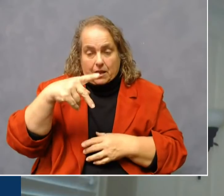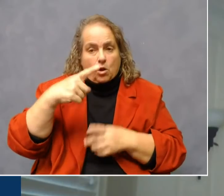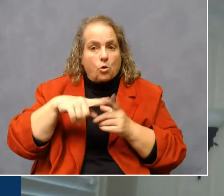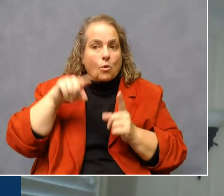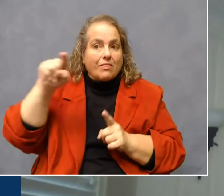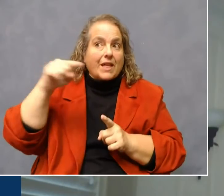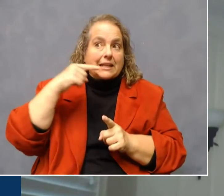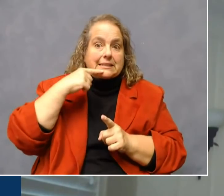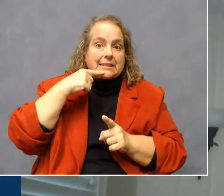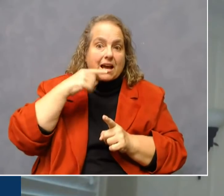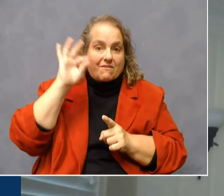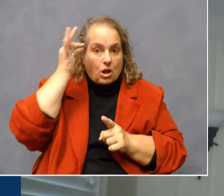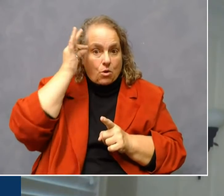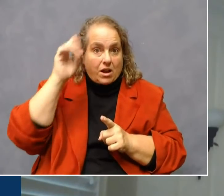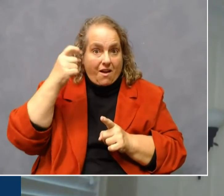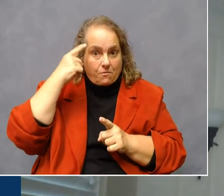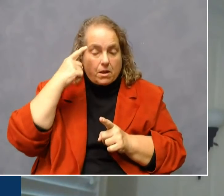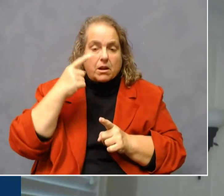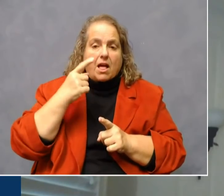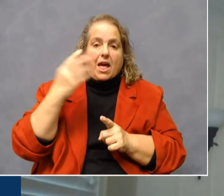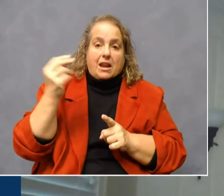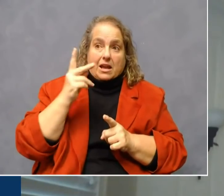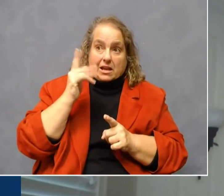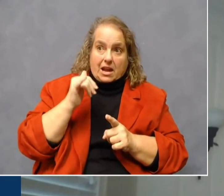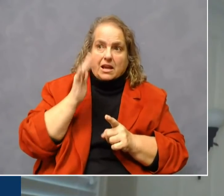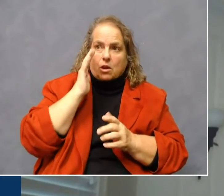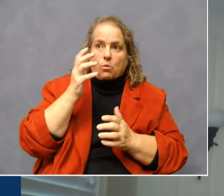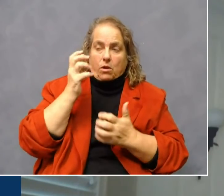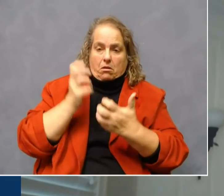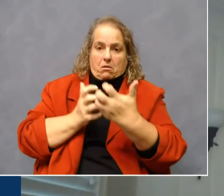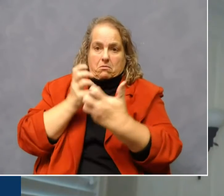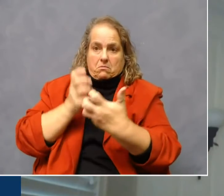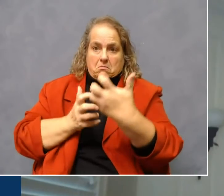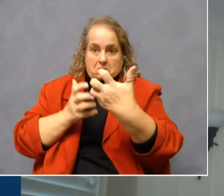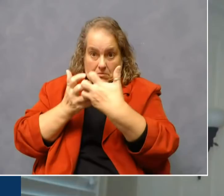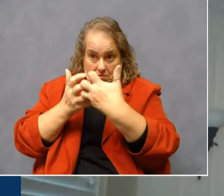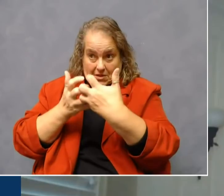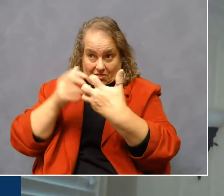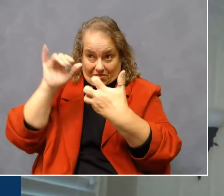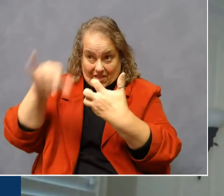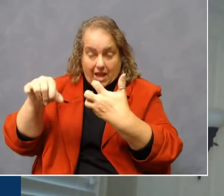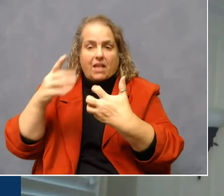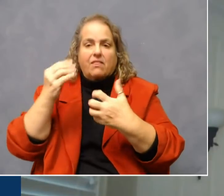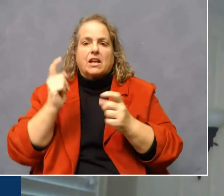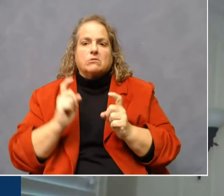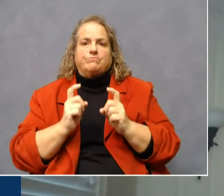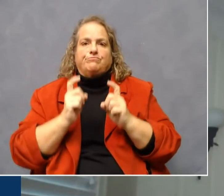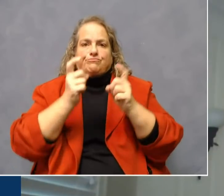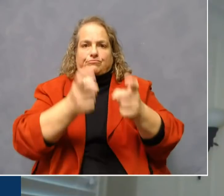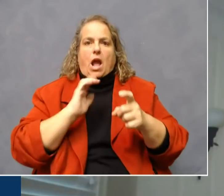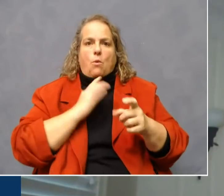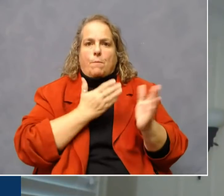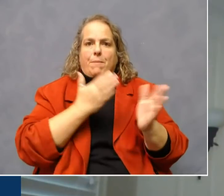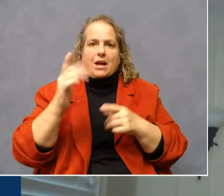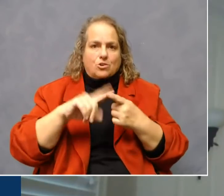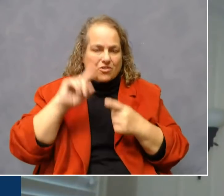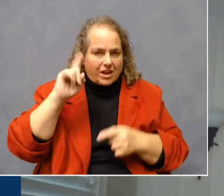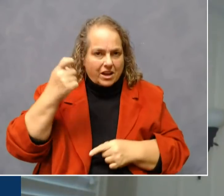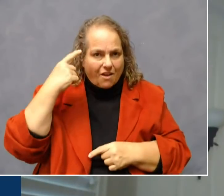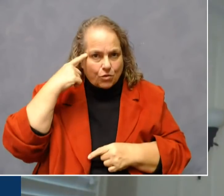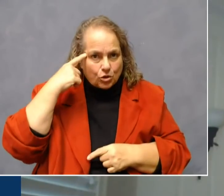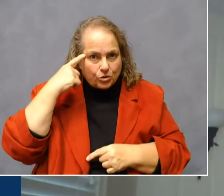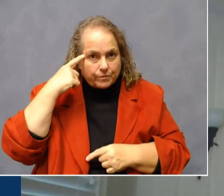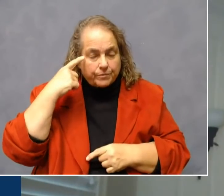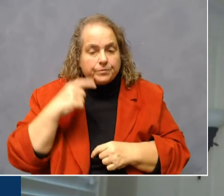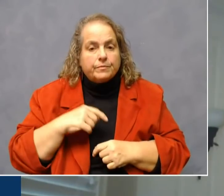tailor, and then present that to the governor. Now, all the indications, though, from all the messaging nationally are that